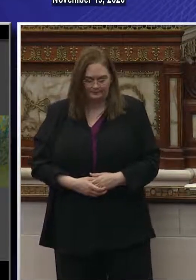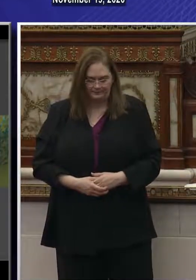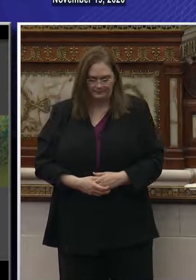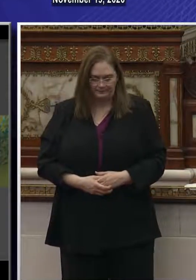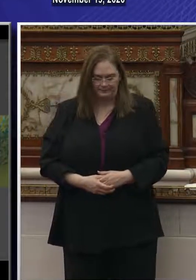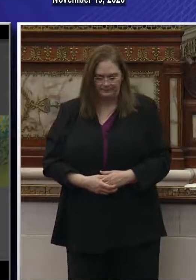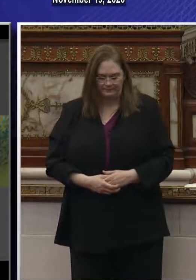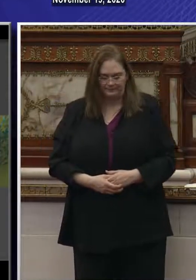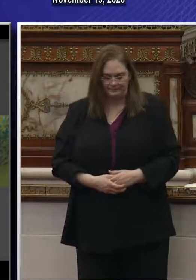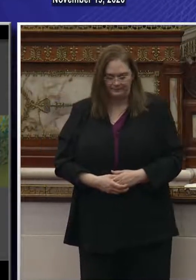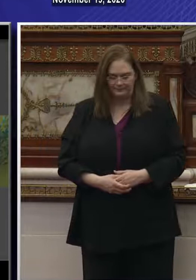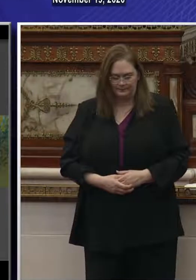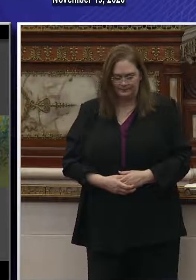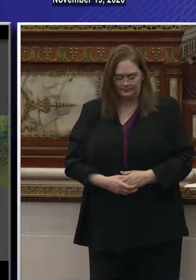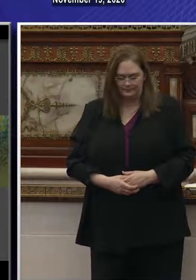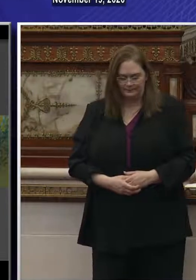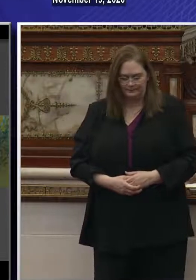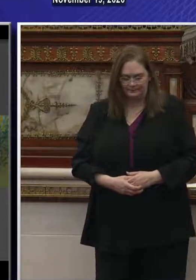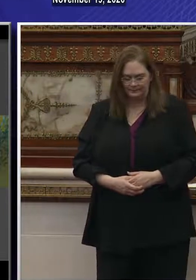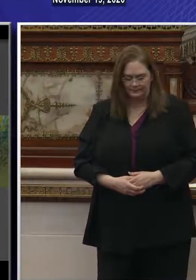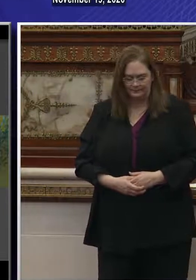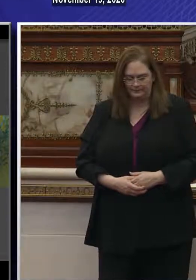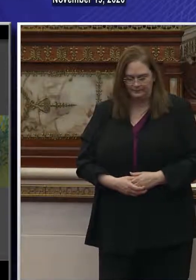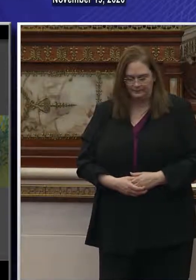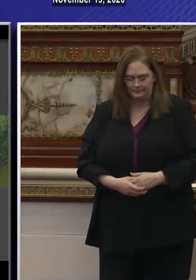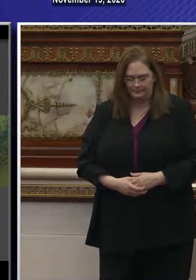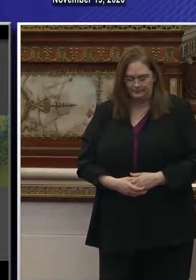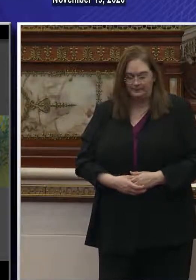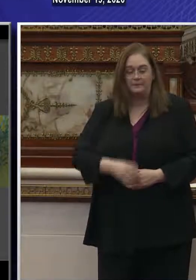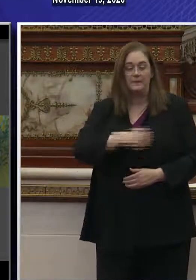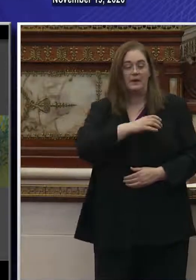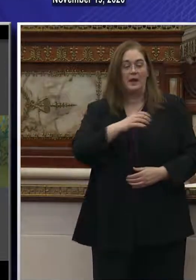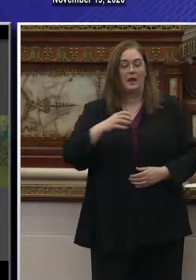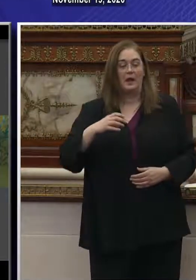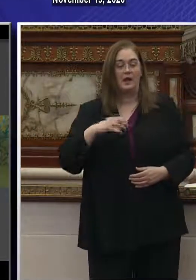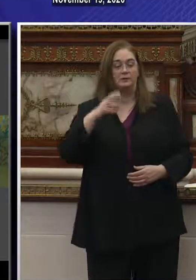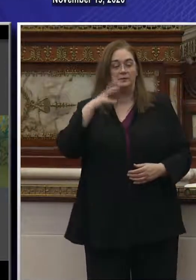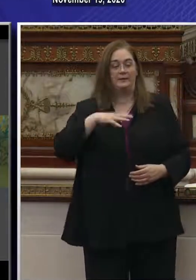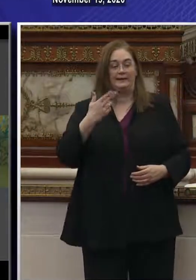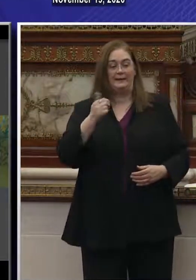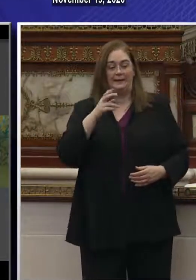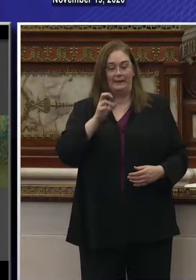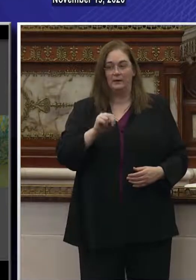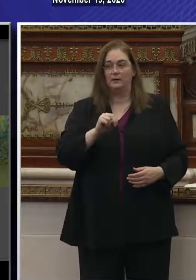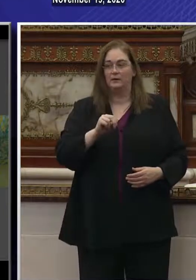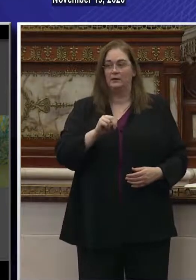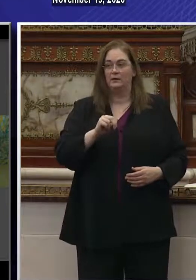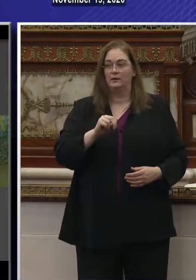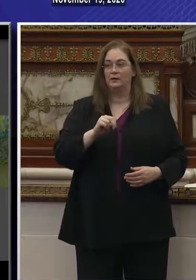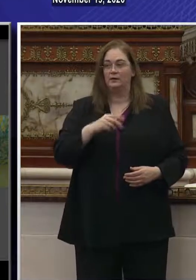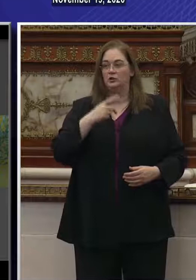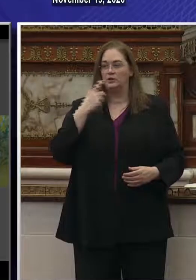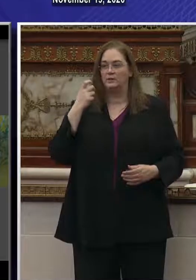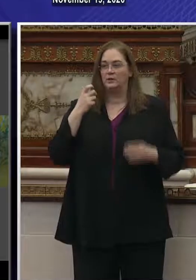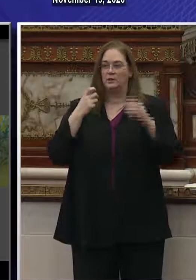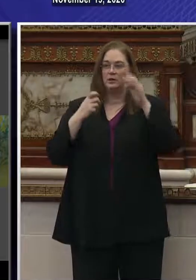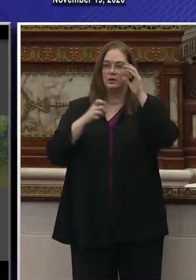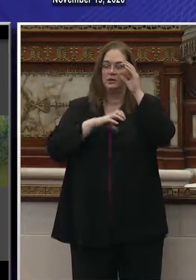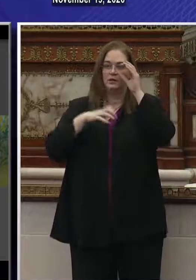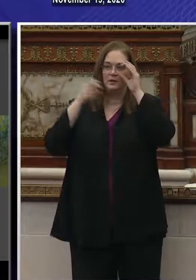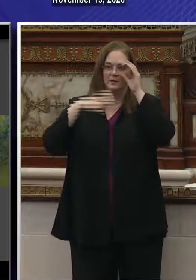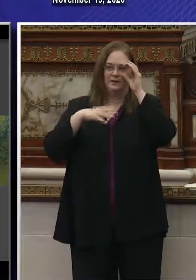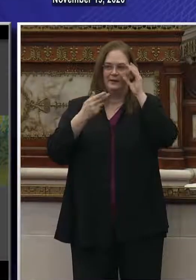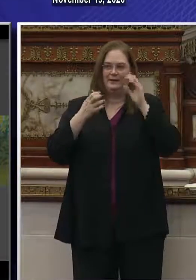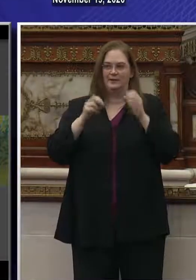Council, I see Councilman Heenan and then Councilman Gim. I'm just because it's Councilman Heenan